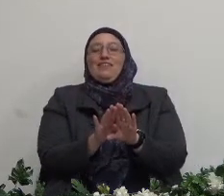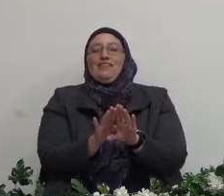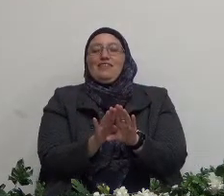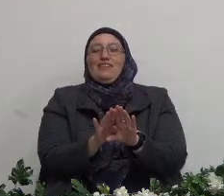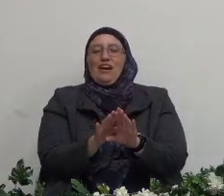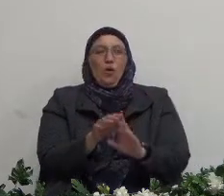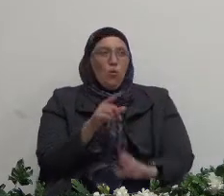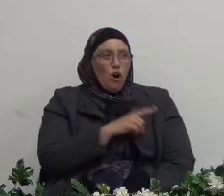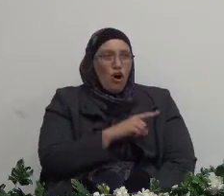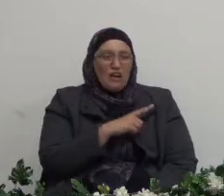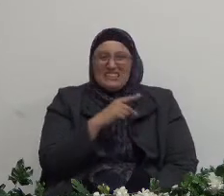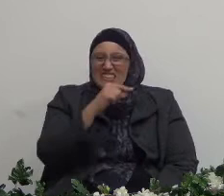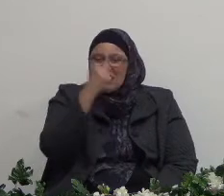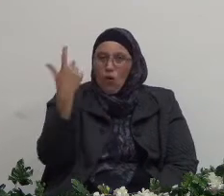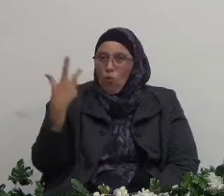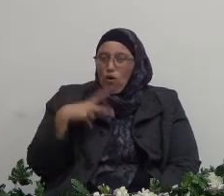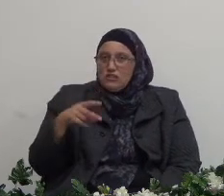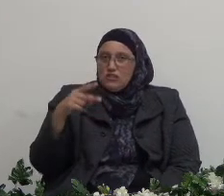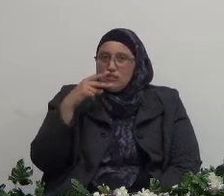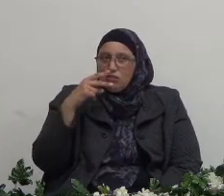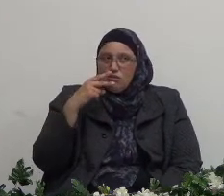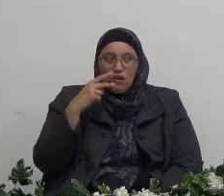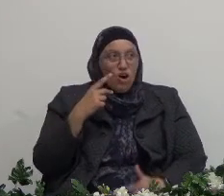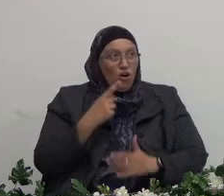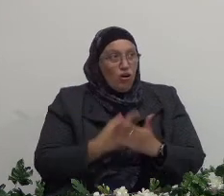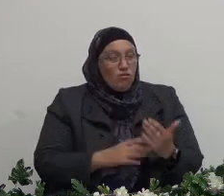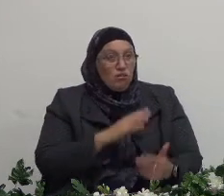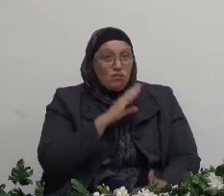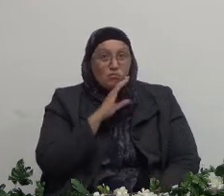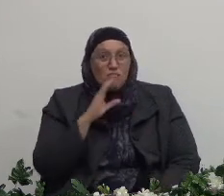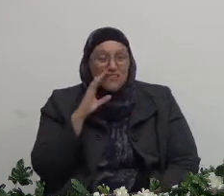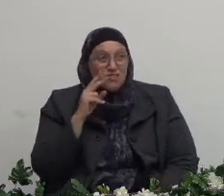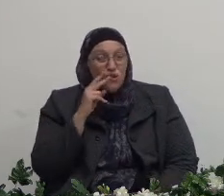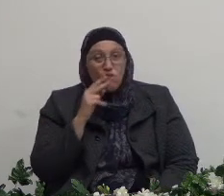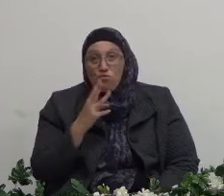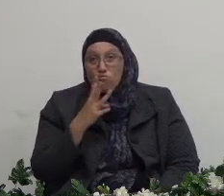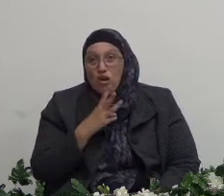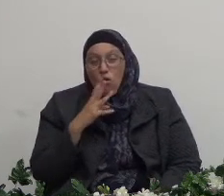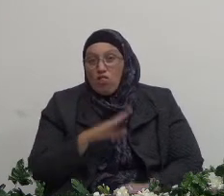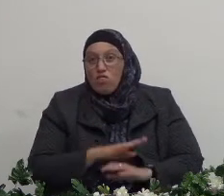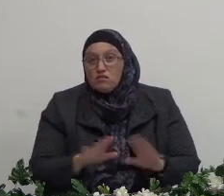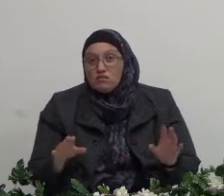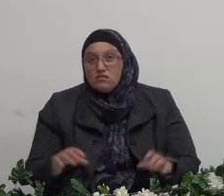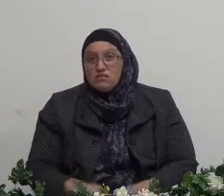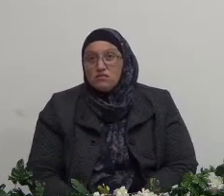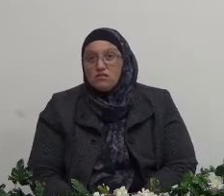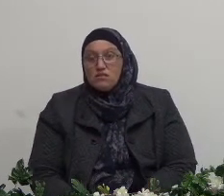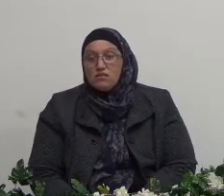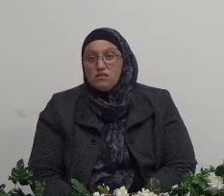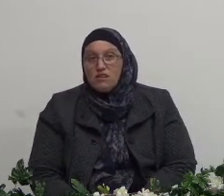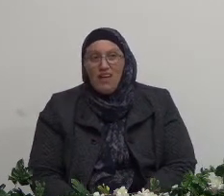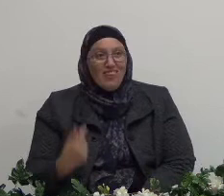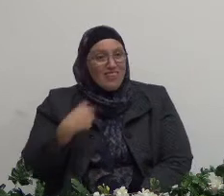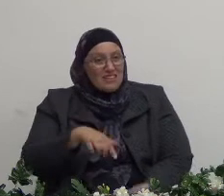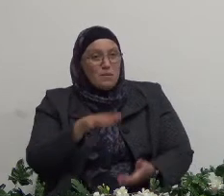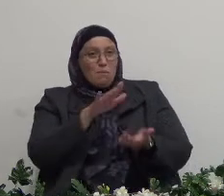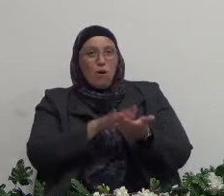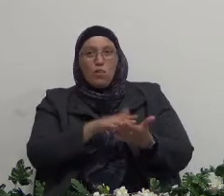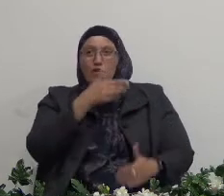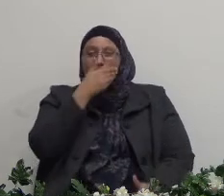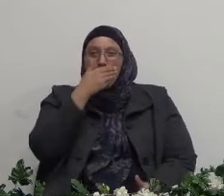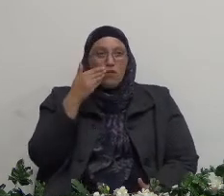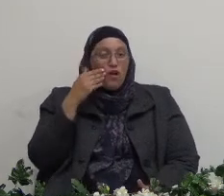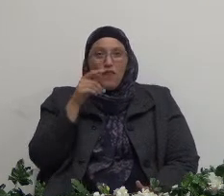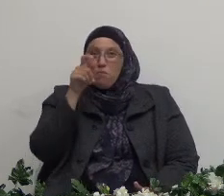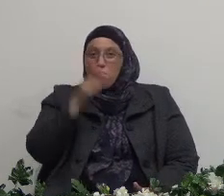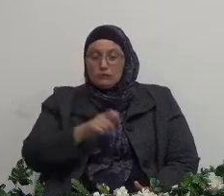cigarette, and they've been without a cigarette for 2 hours. In Shahr Ramadhan, they remain, like in Australia, which is